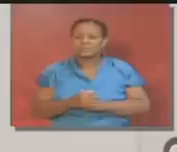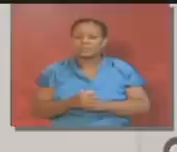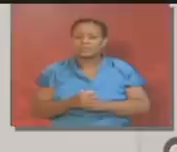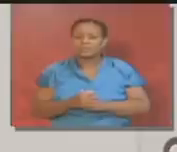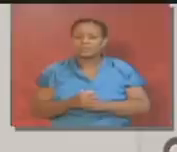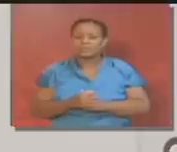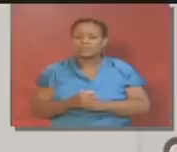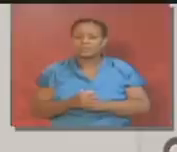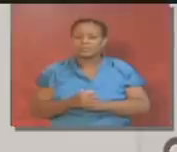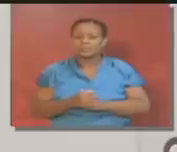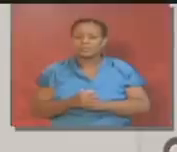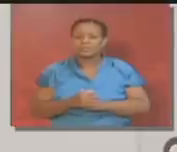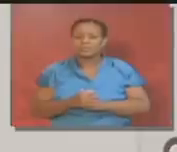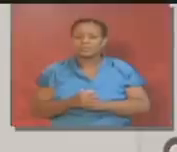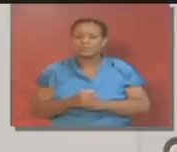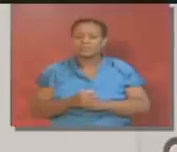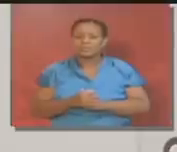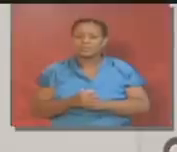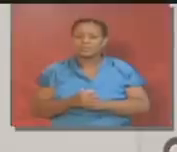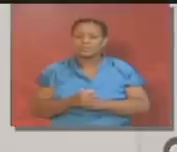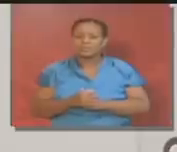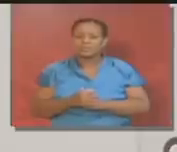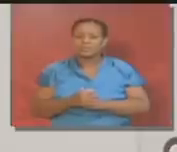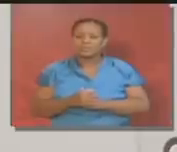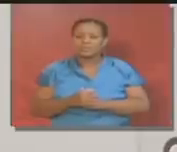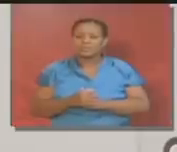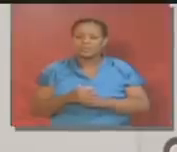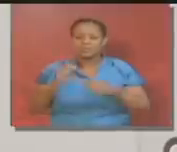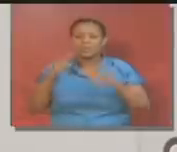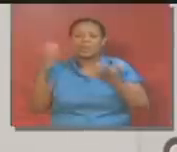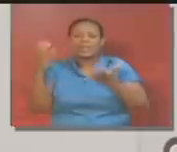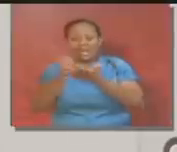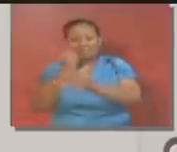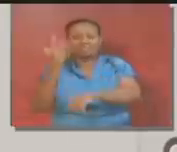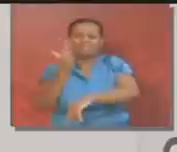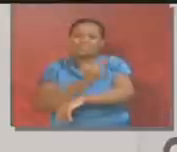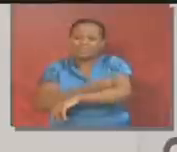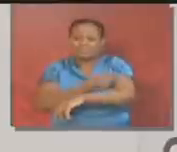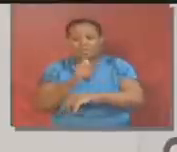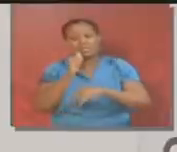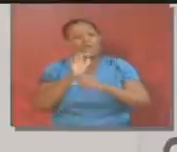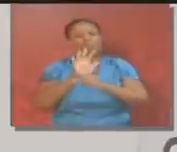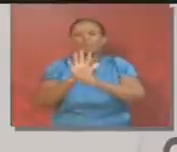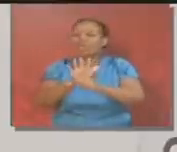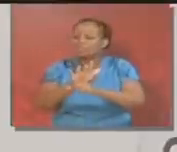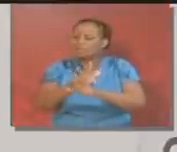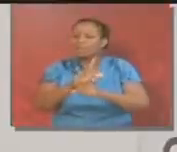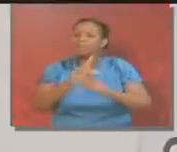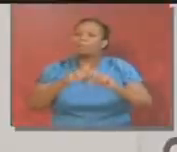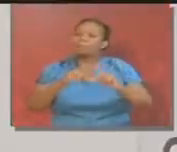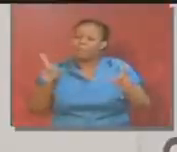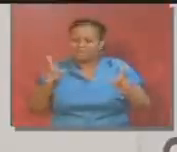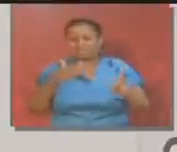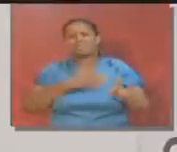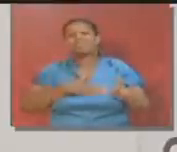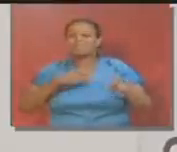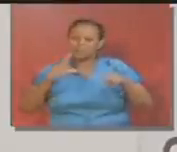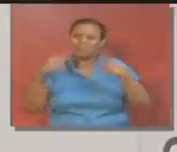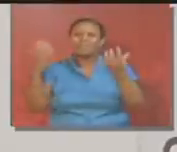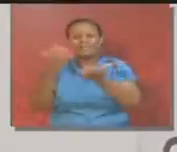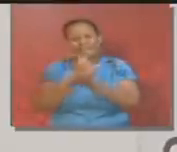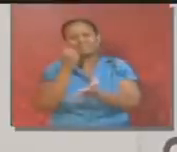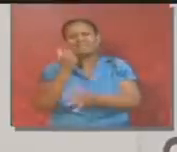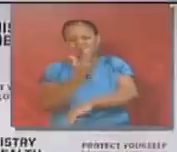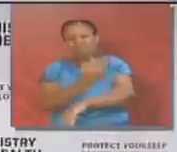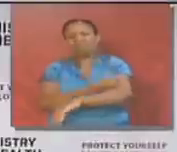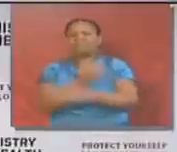your vaccine. I can't sing. If I could sing, I would sing it. But I want us to remember, hold the scene, take your vaccine. Thank you very